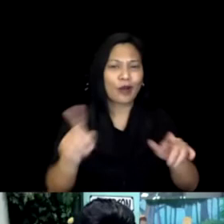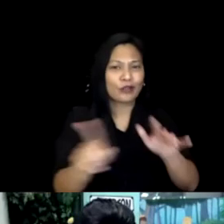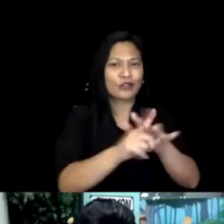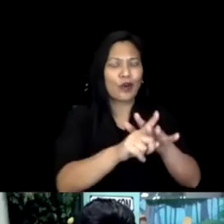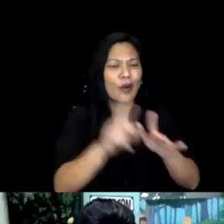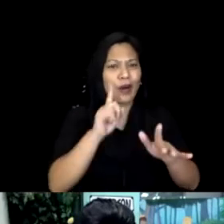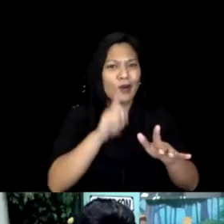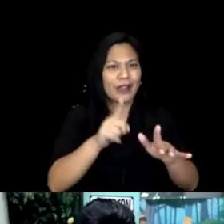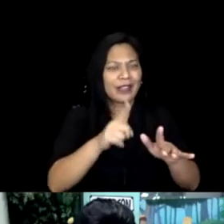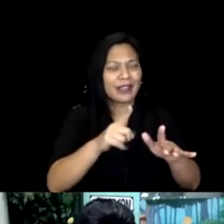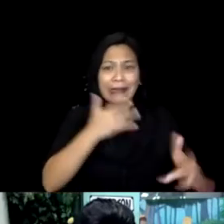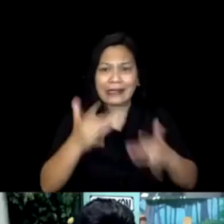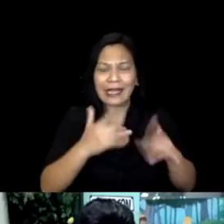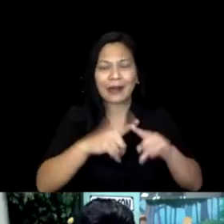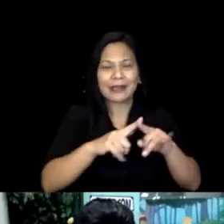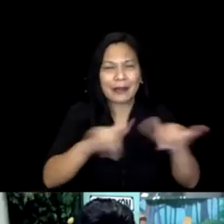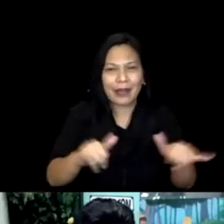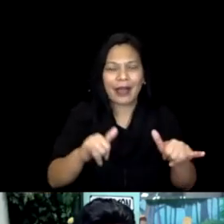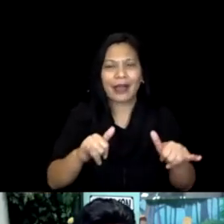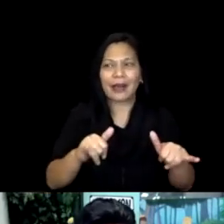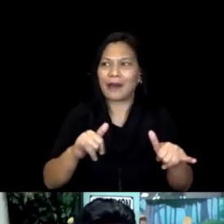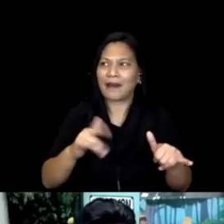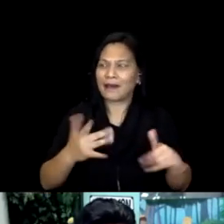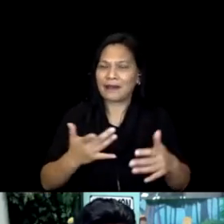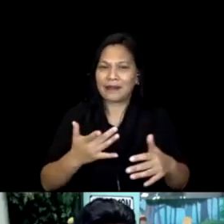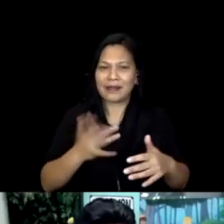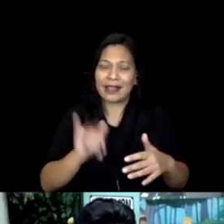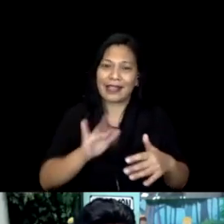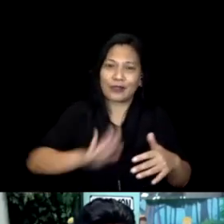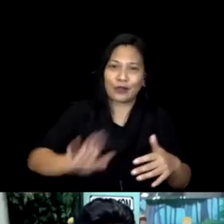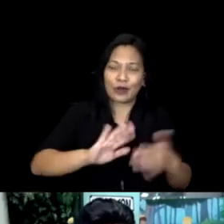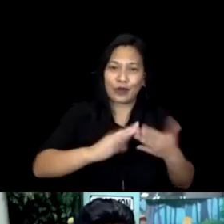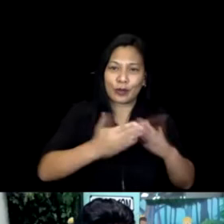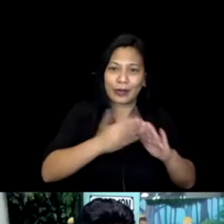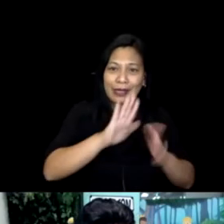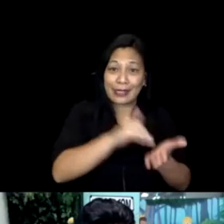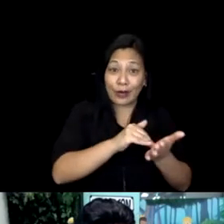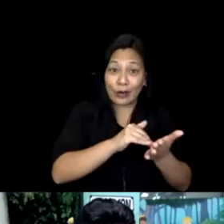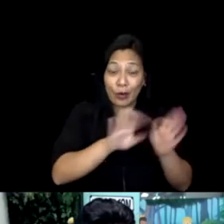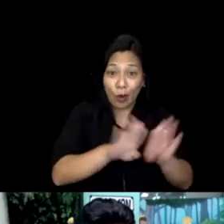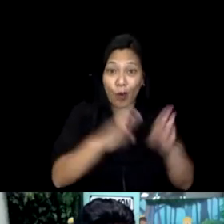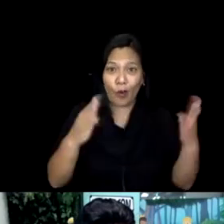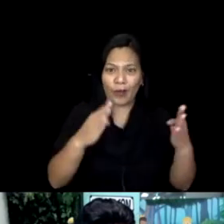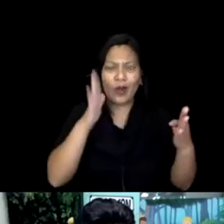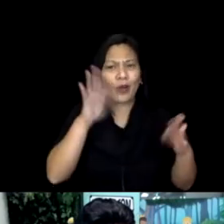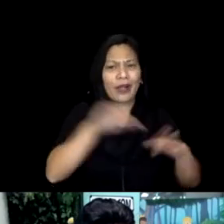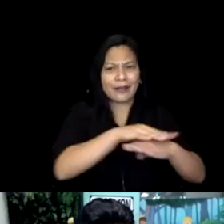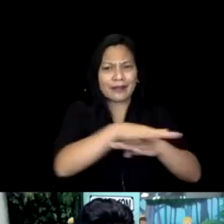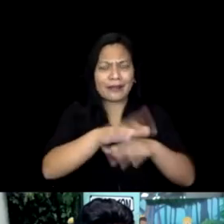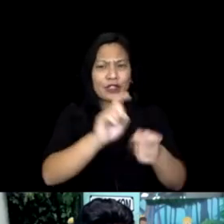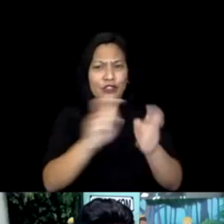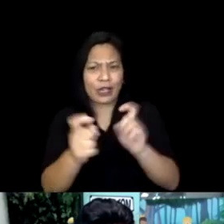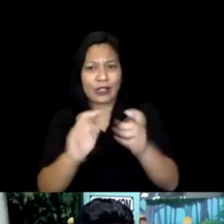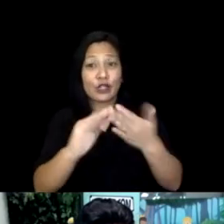about, because the community center opening up also means their community is going to change and they don't want that.